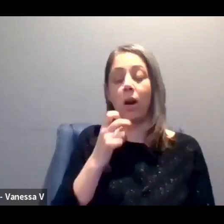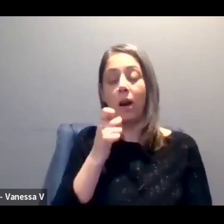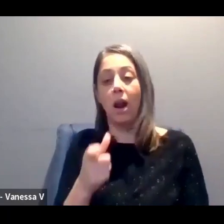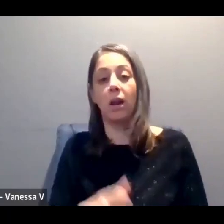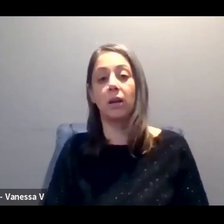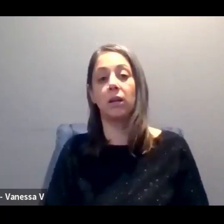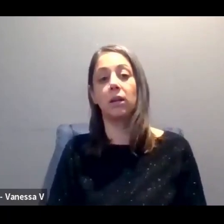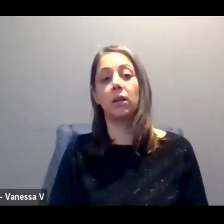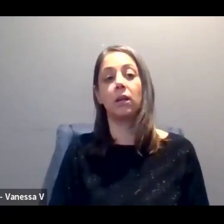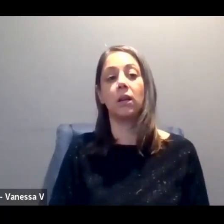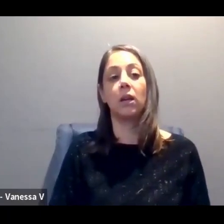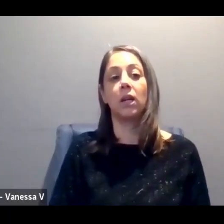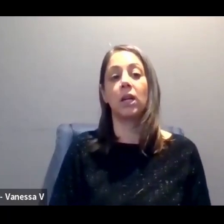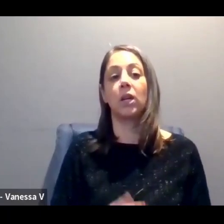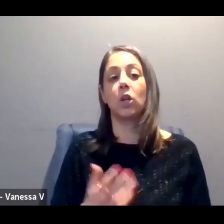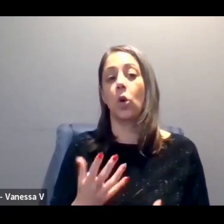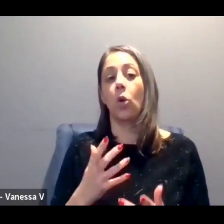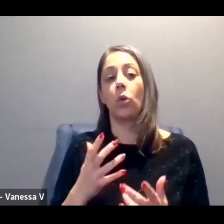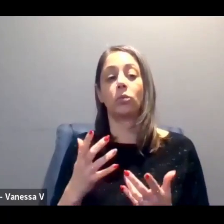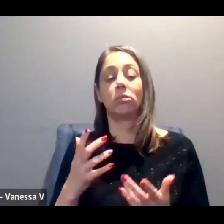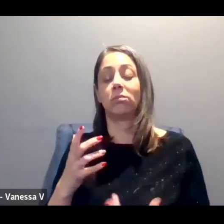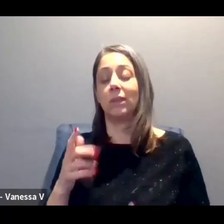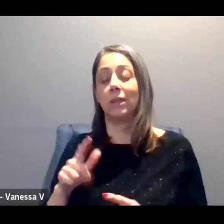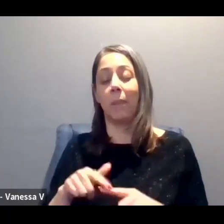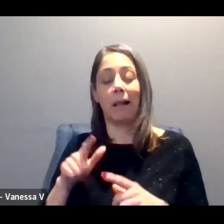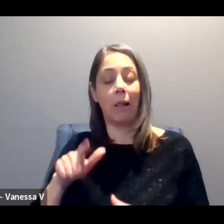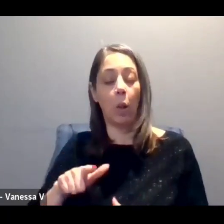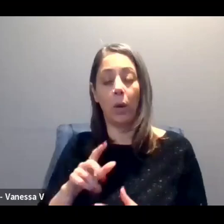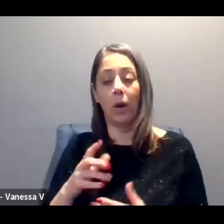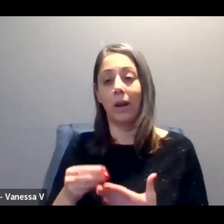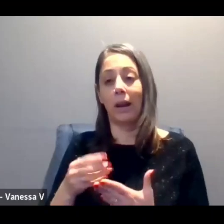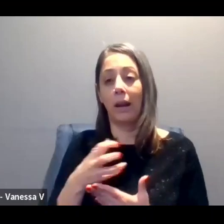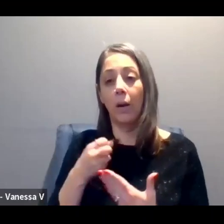due to lower income, things like that. But